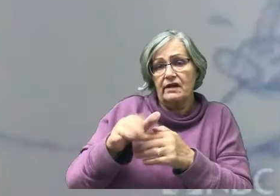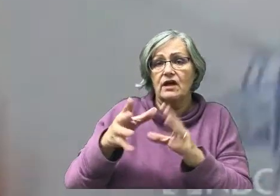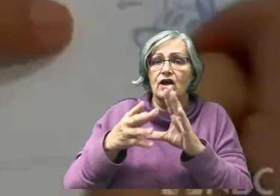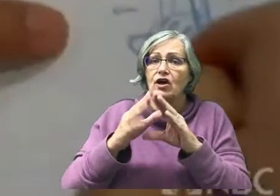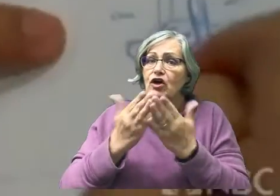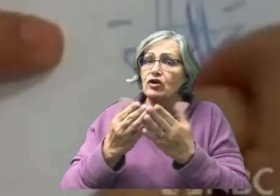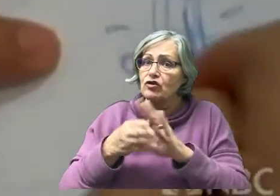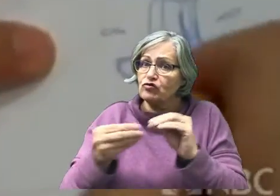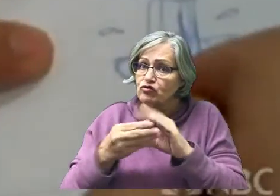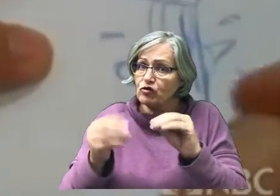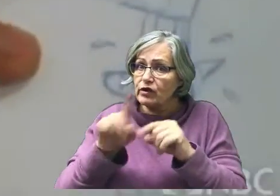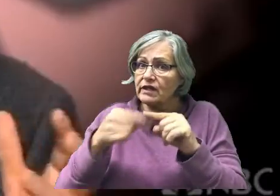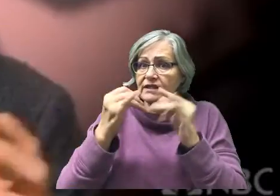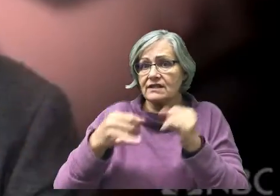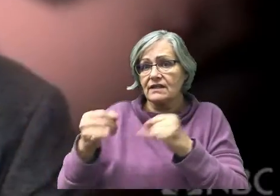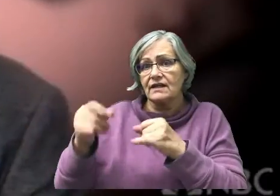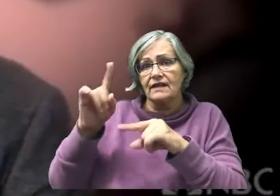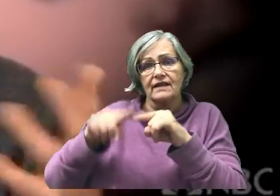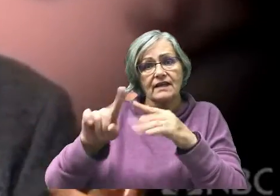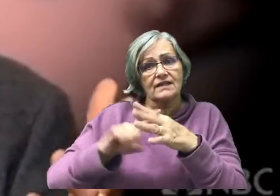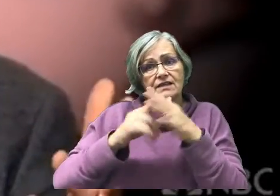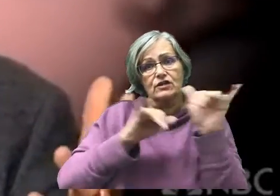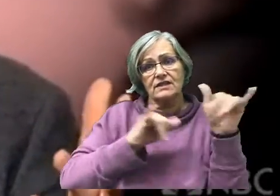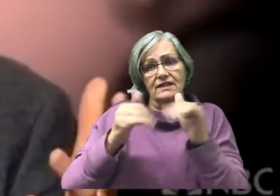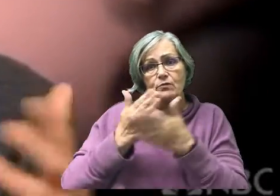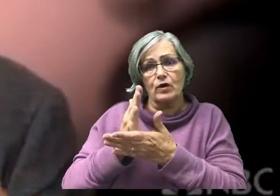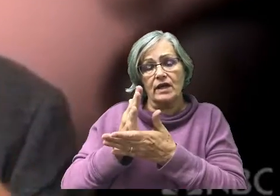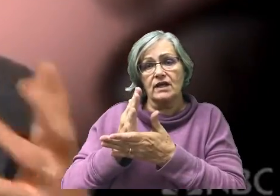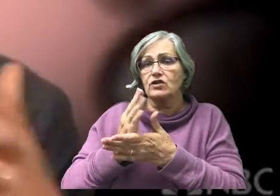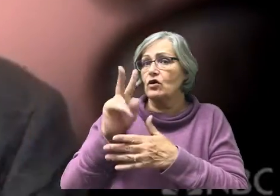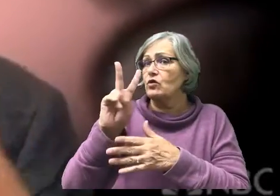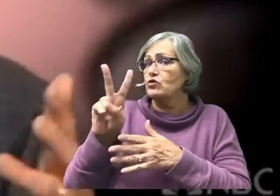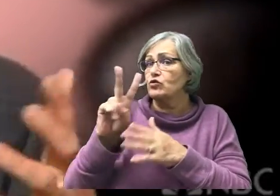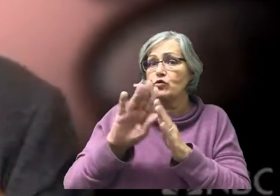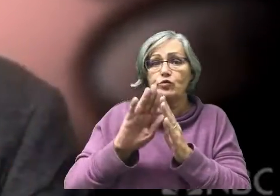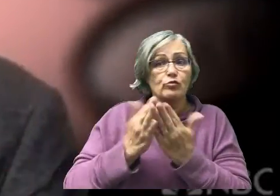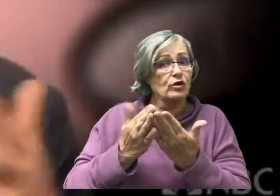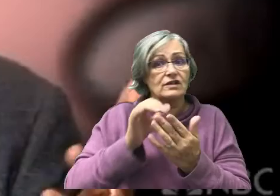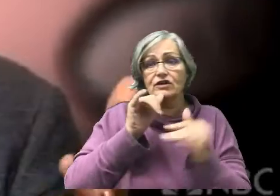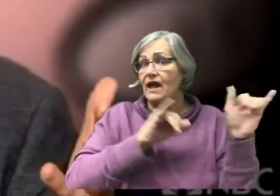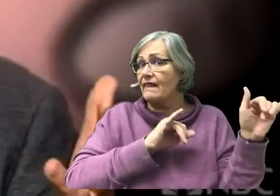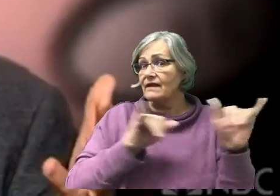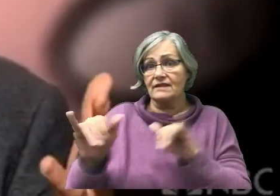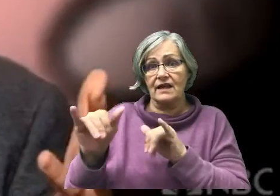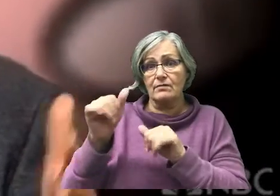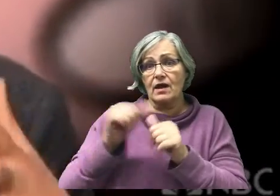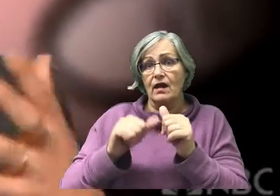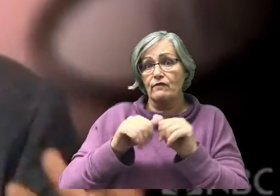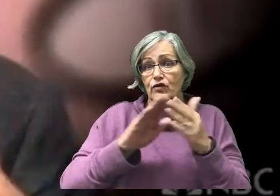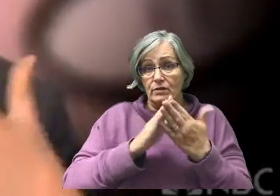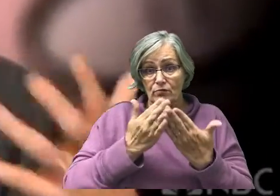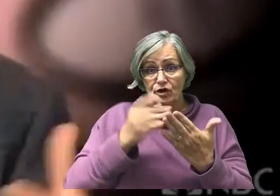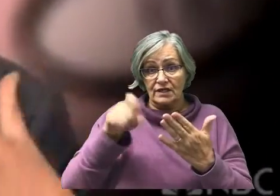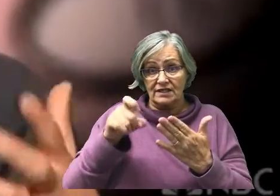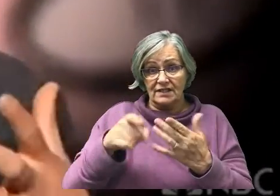is going to be individual, like a person is, they can't start the same way. So I've never written two books exactly the same. Every